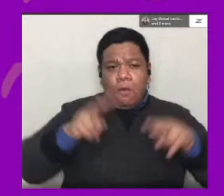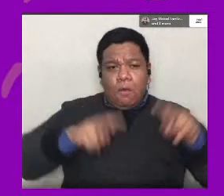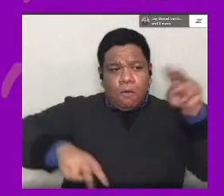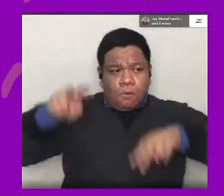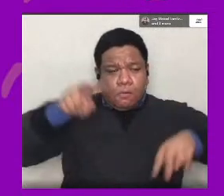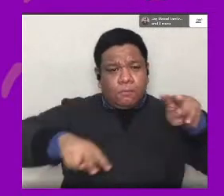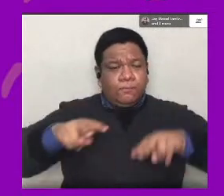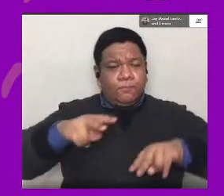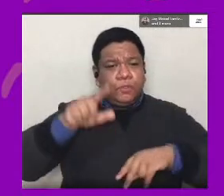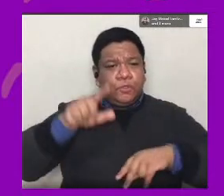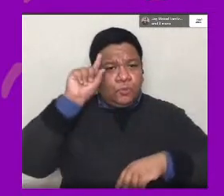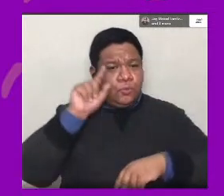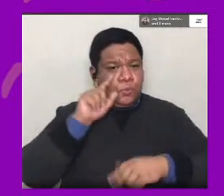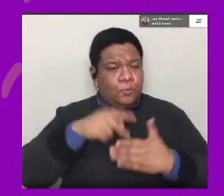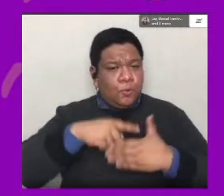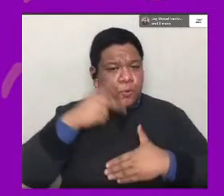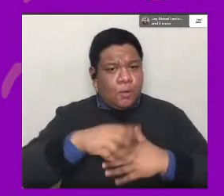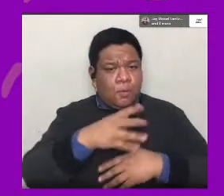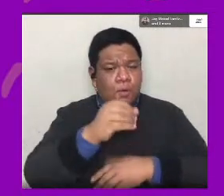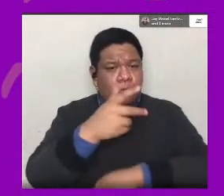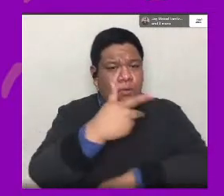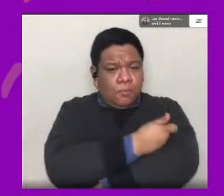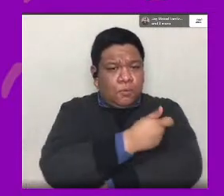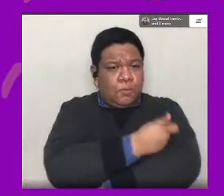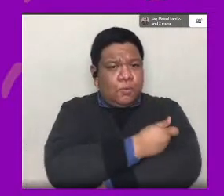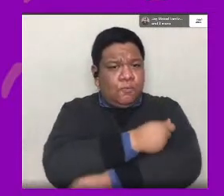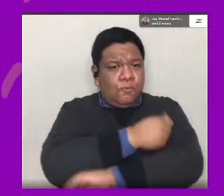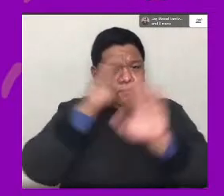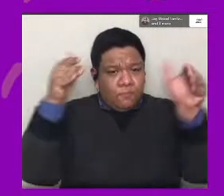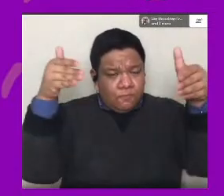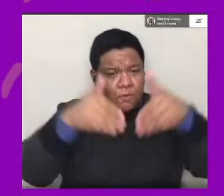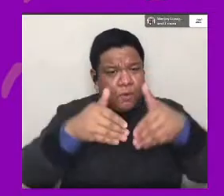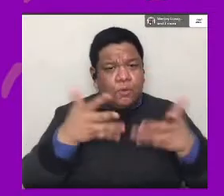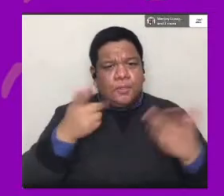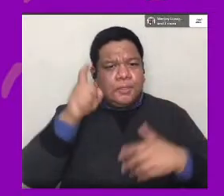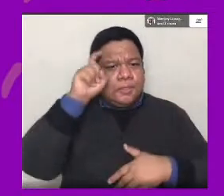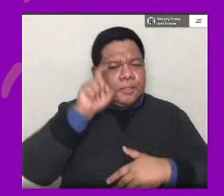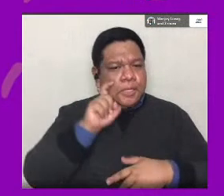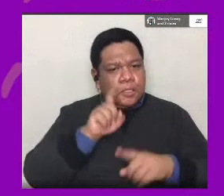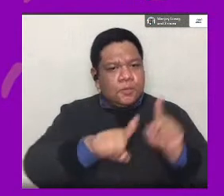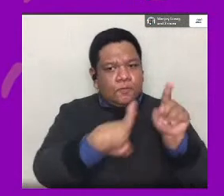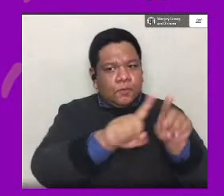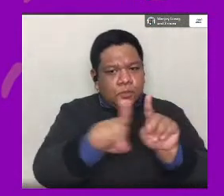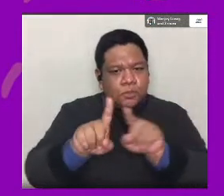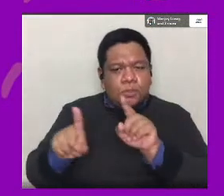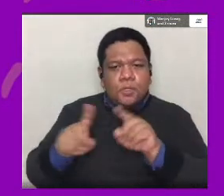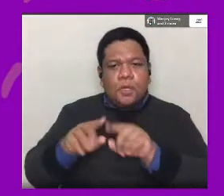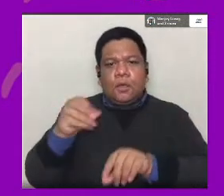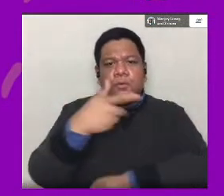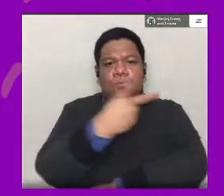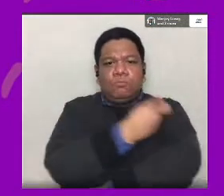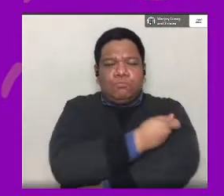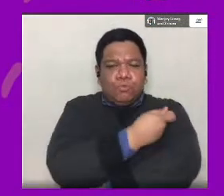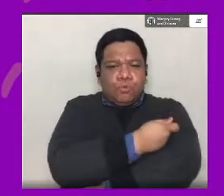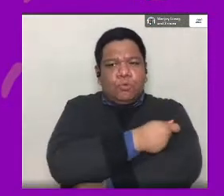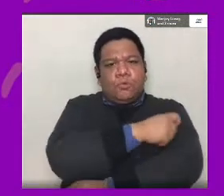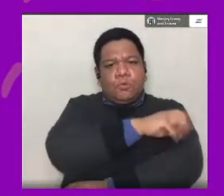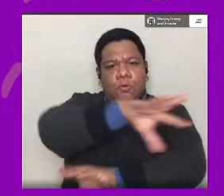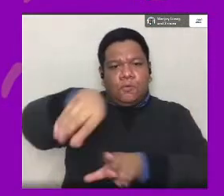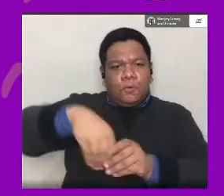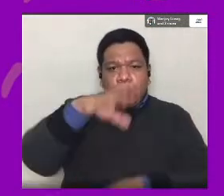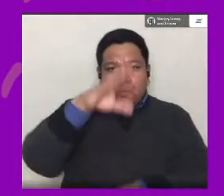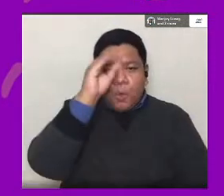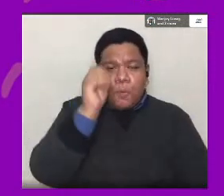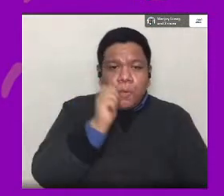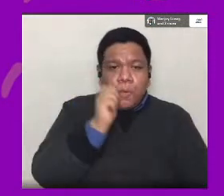and immunization has focused on sex differentials in immunization coverage between boys and girls, and